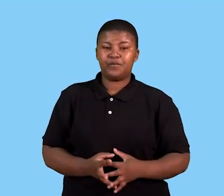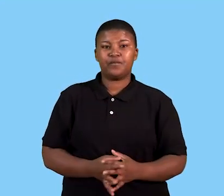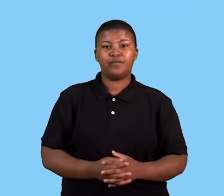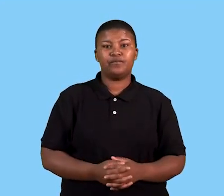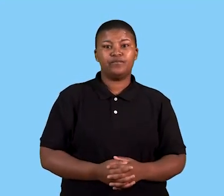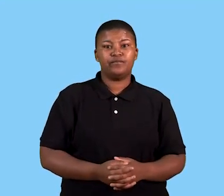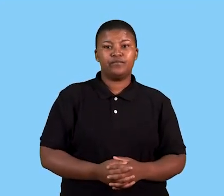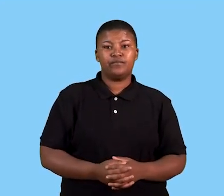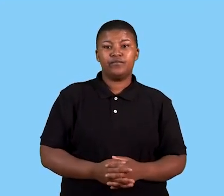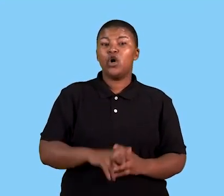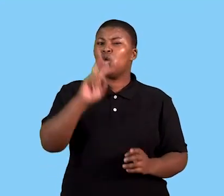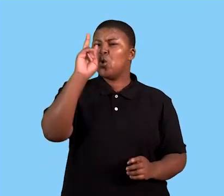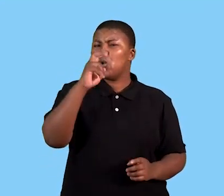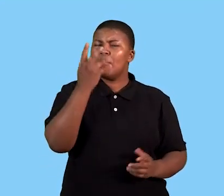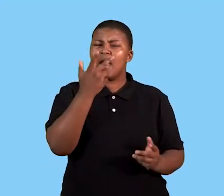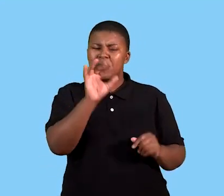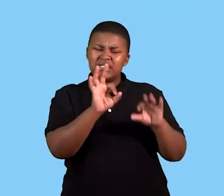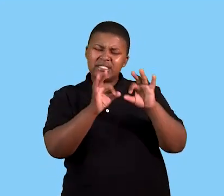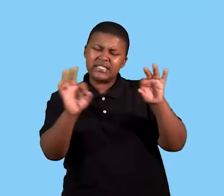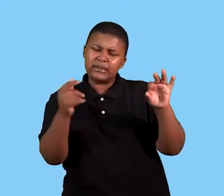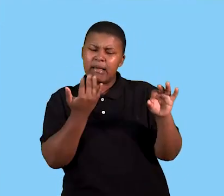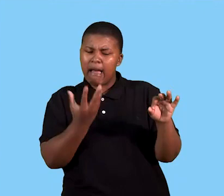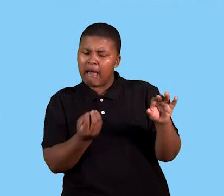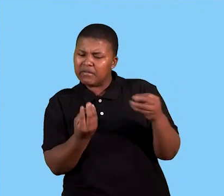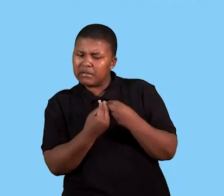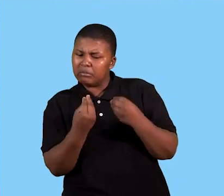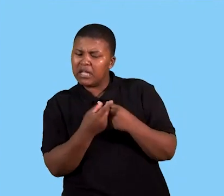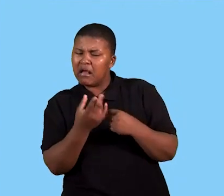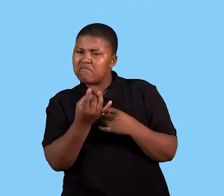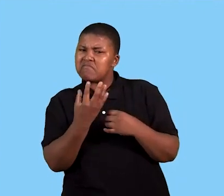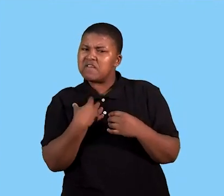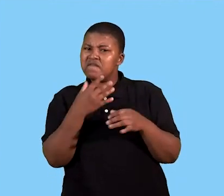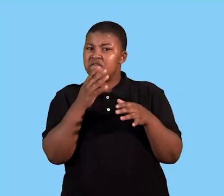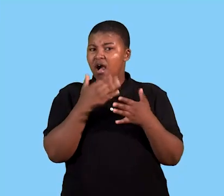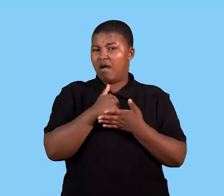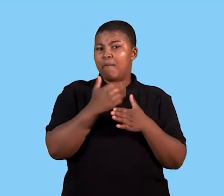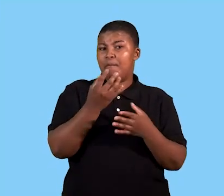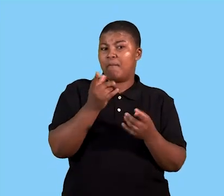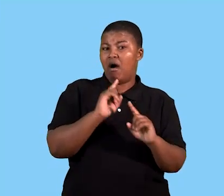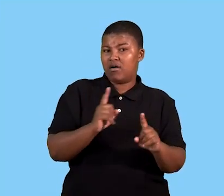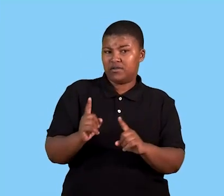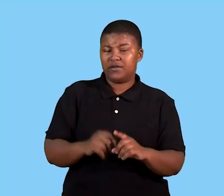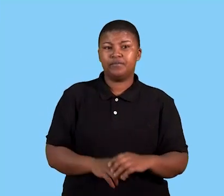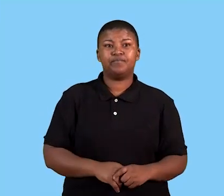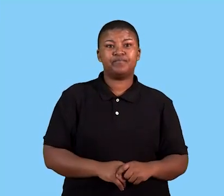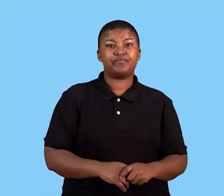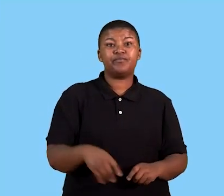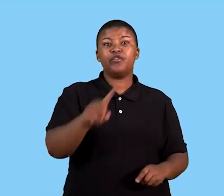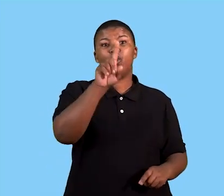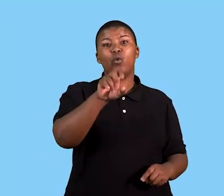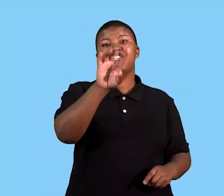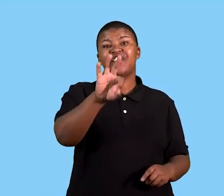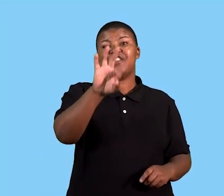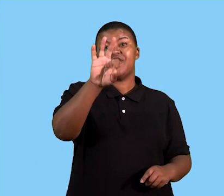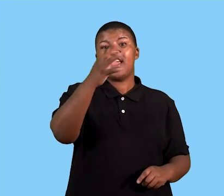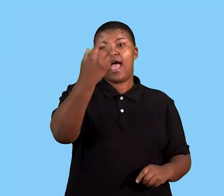function. And look for clues in the question to which function it will be. So in question 3, they use